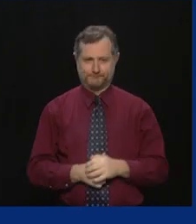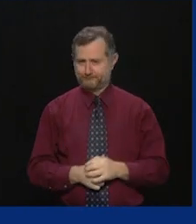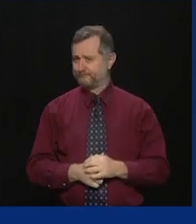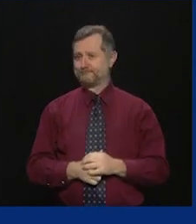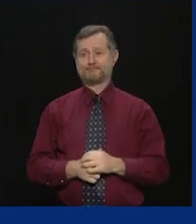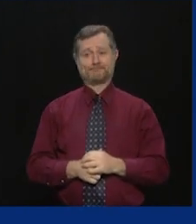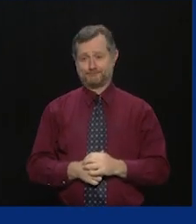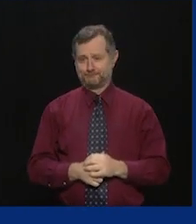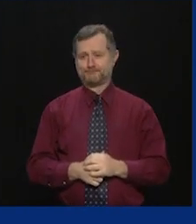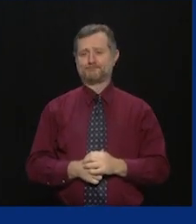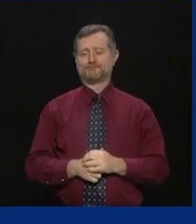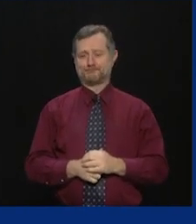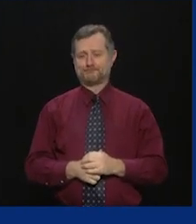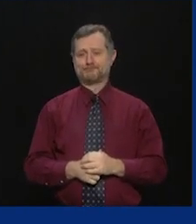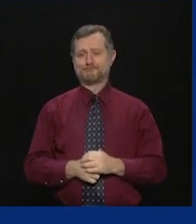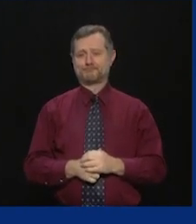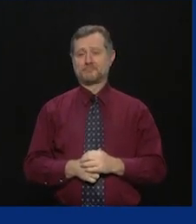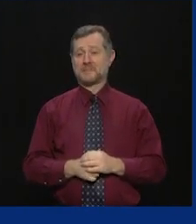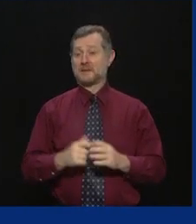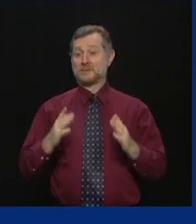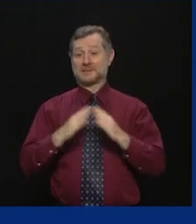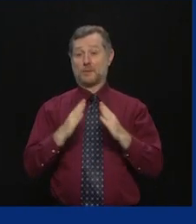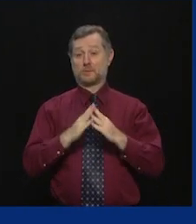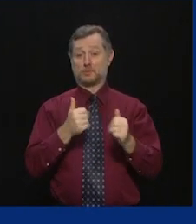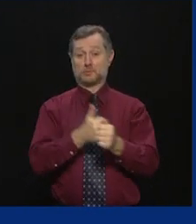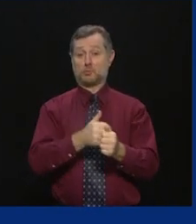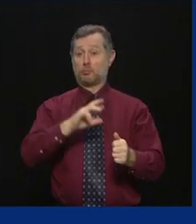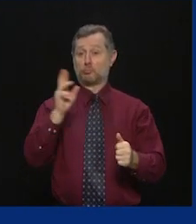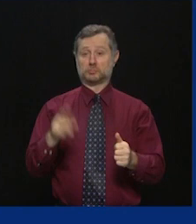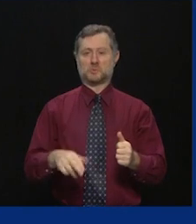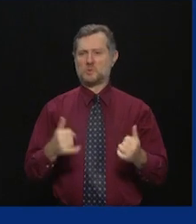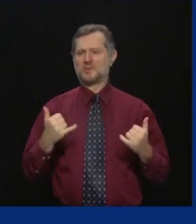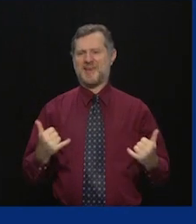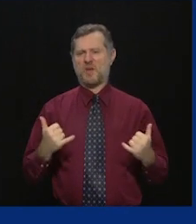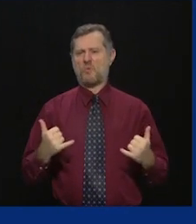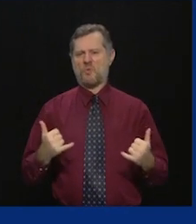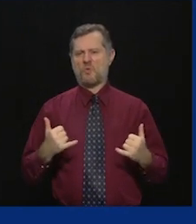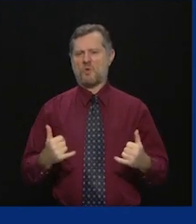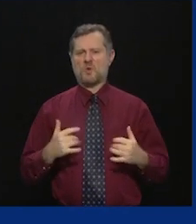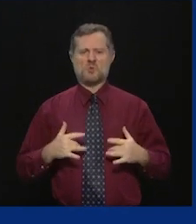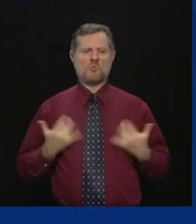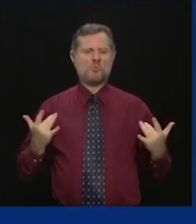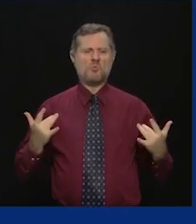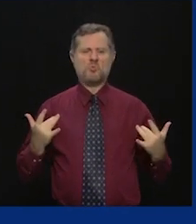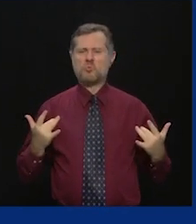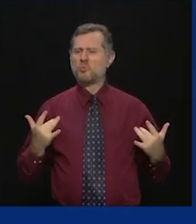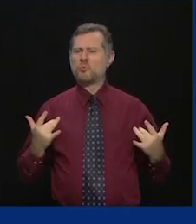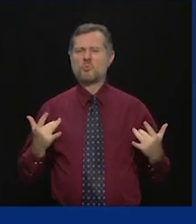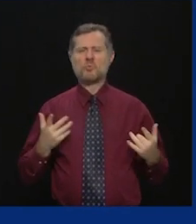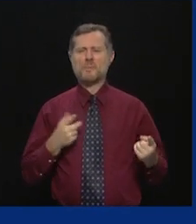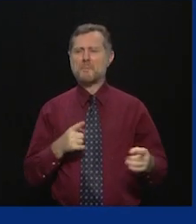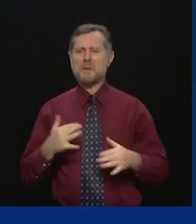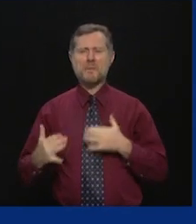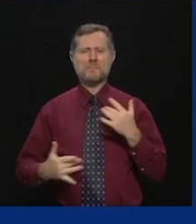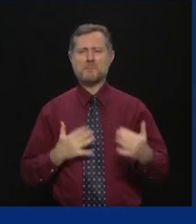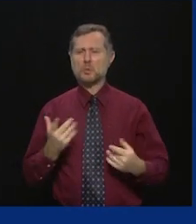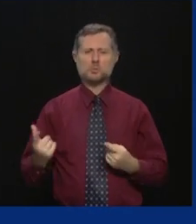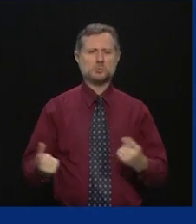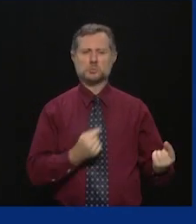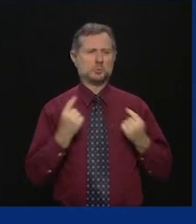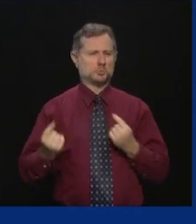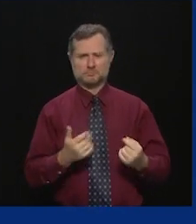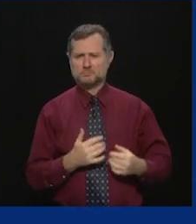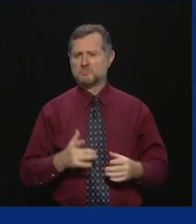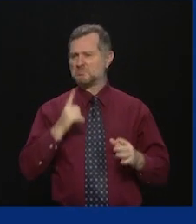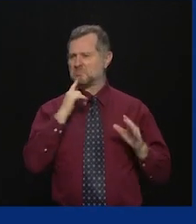county exec said, downtown in Rochester is on fire. There's things going on everywhere right now, and this just throws logs on that fire. It is fabulous.